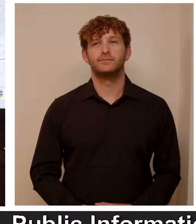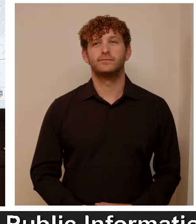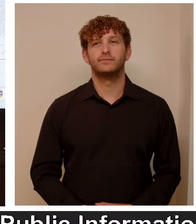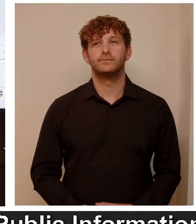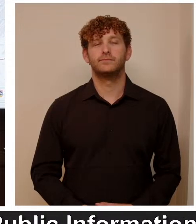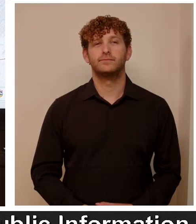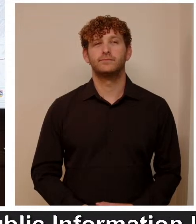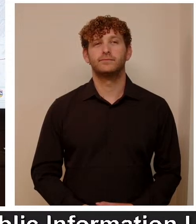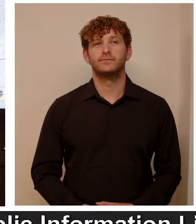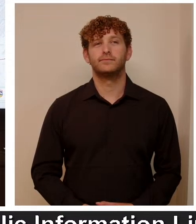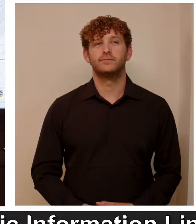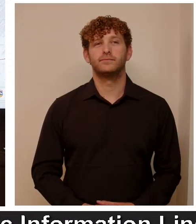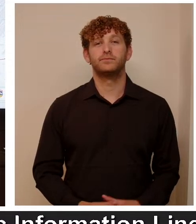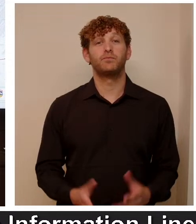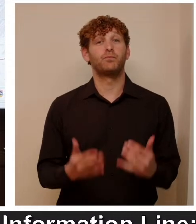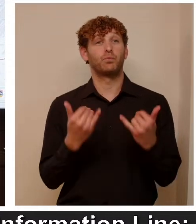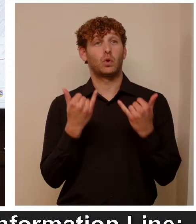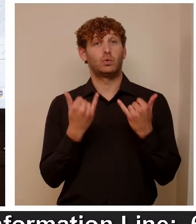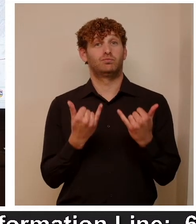The current acreage is